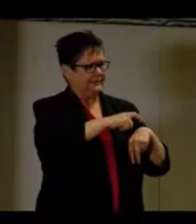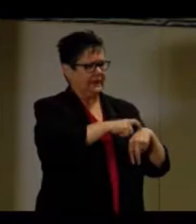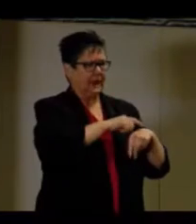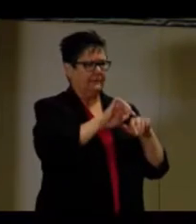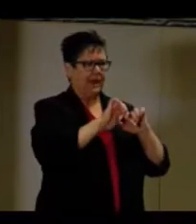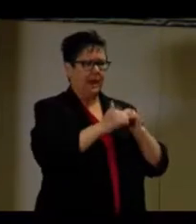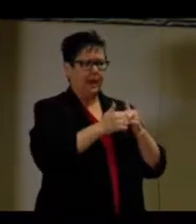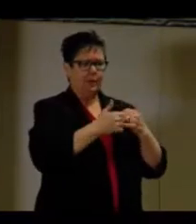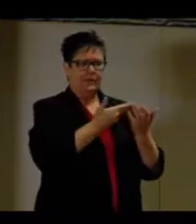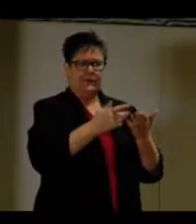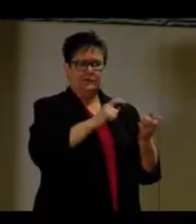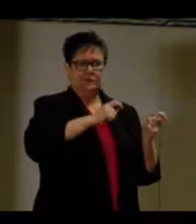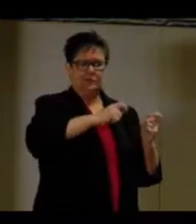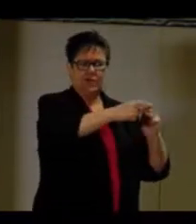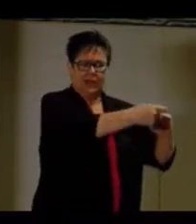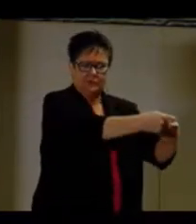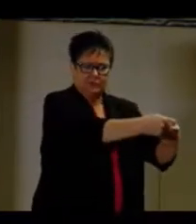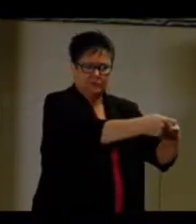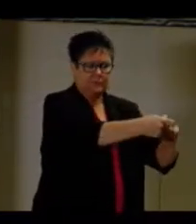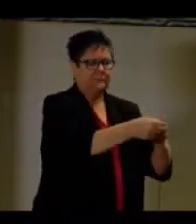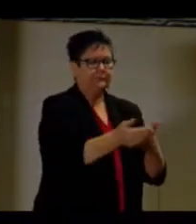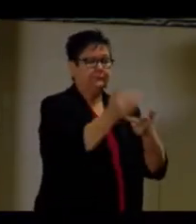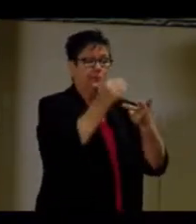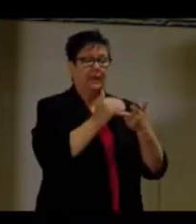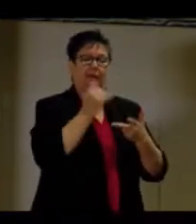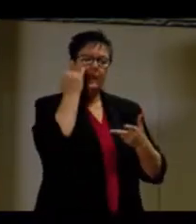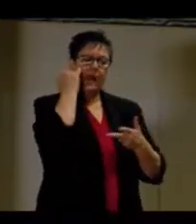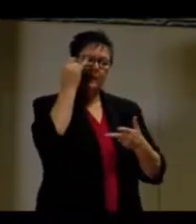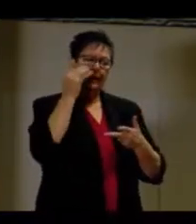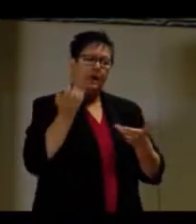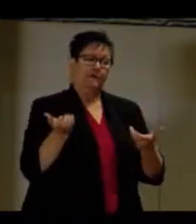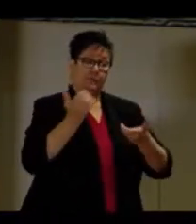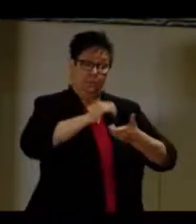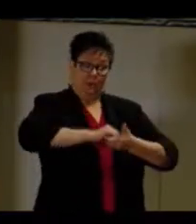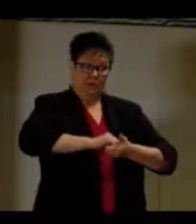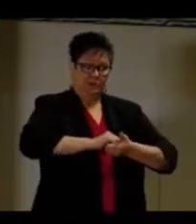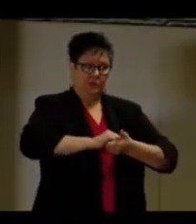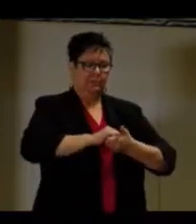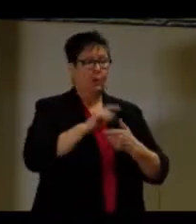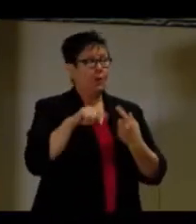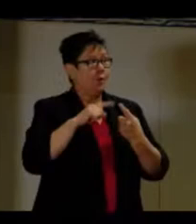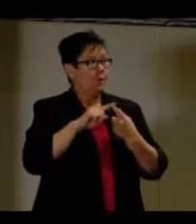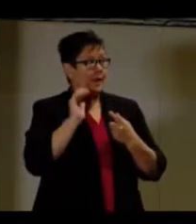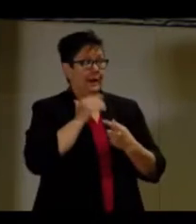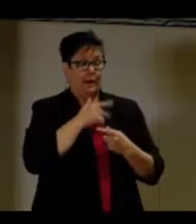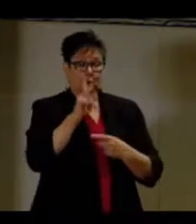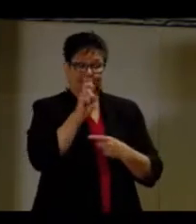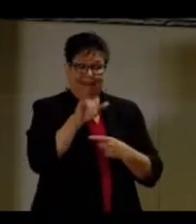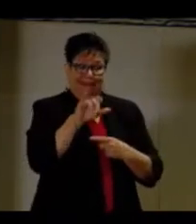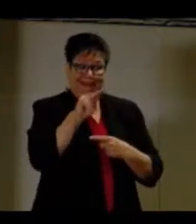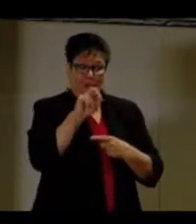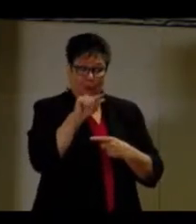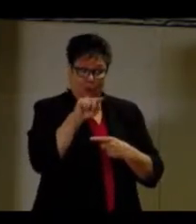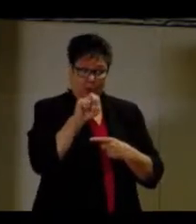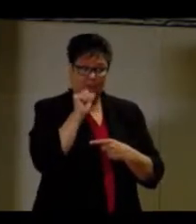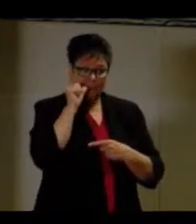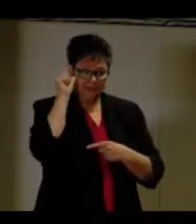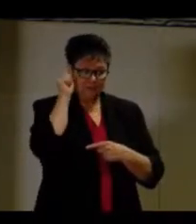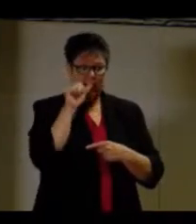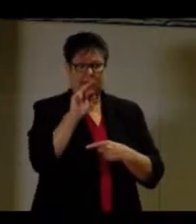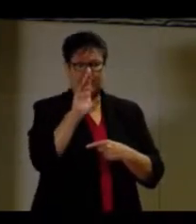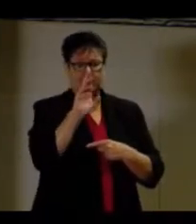the issues of partnerships and how when Brian Matthews, our keynote, was talking about how we need to look at partners